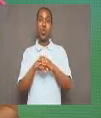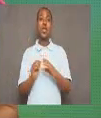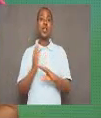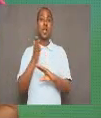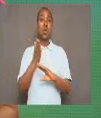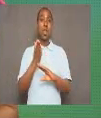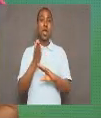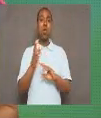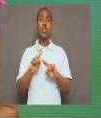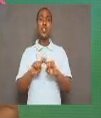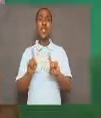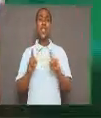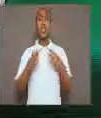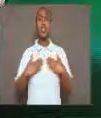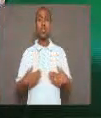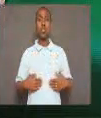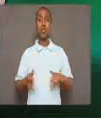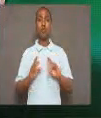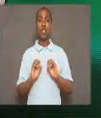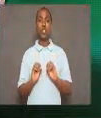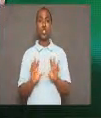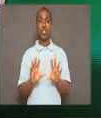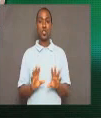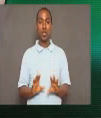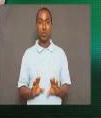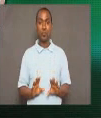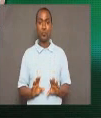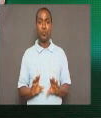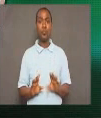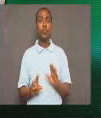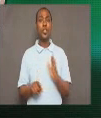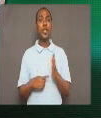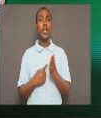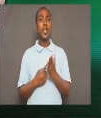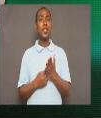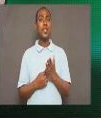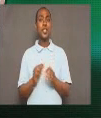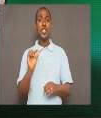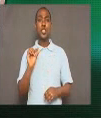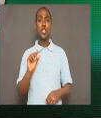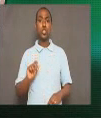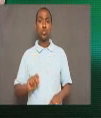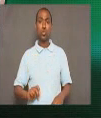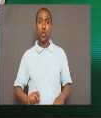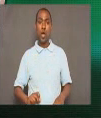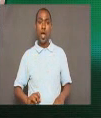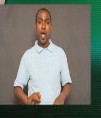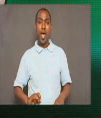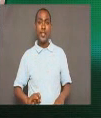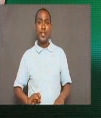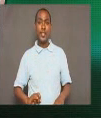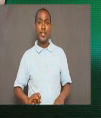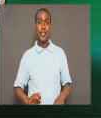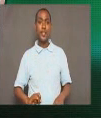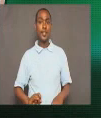areas of the body. The lining of the small intestine is designed